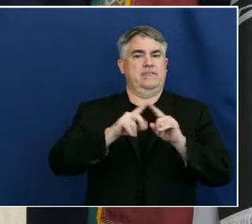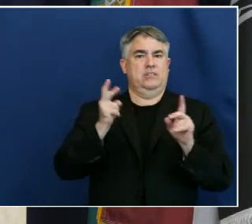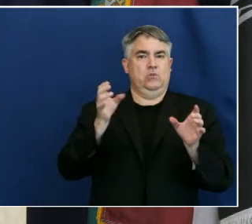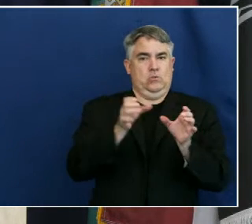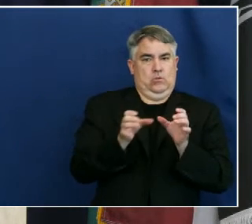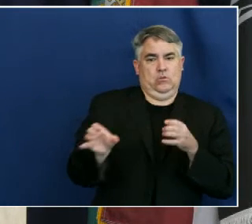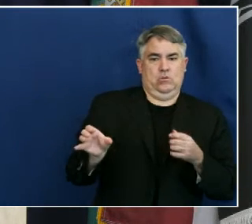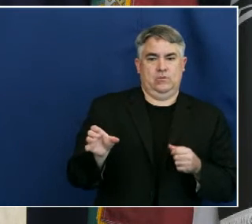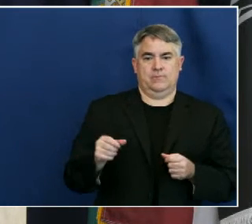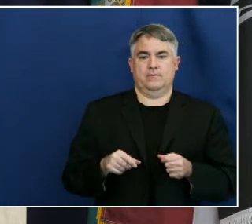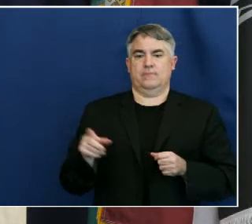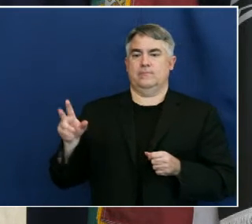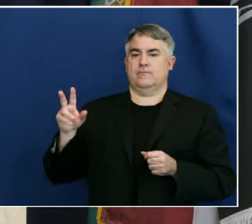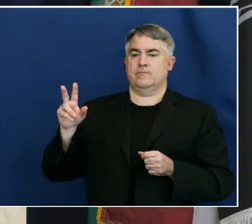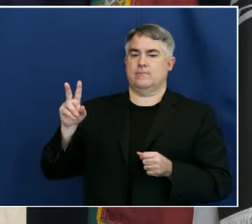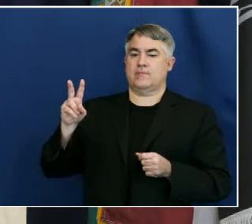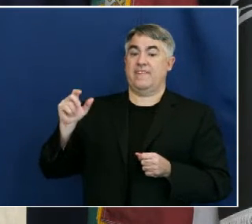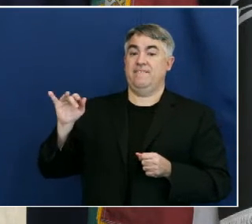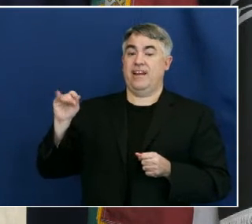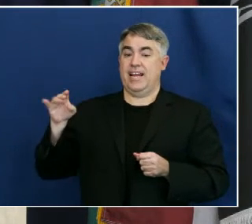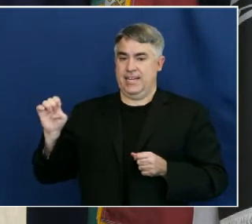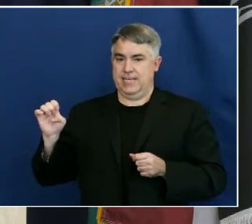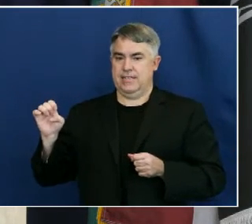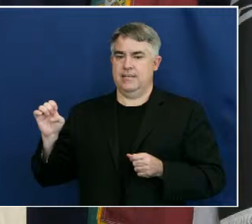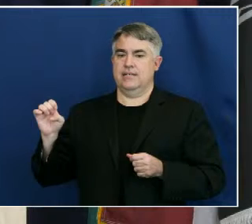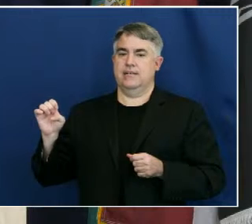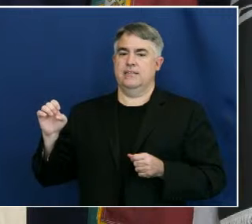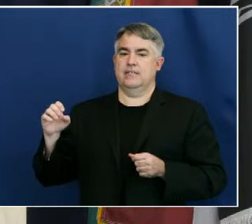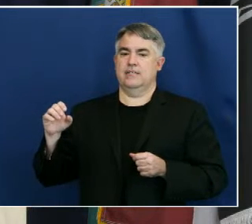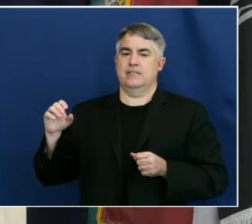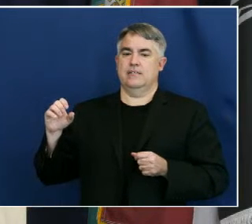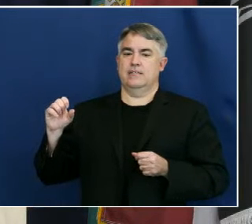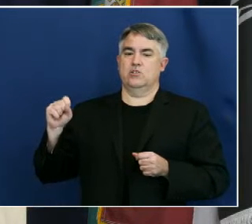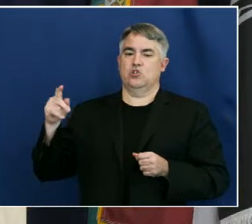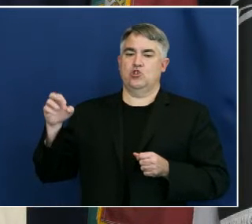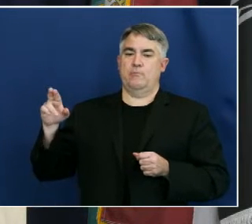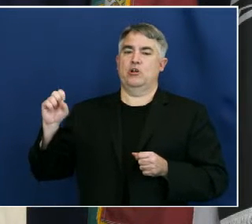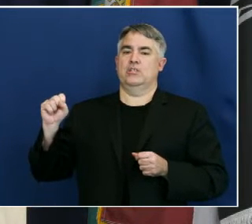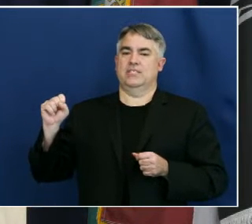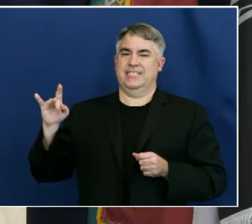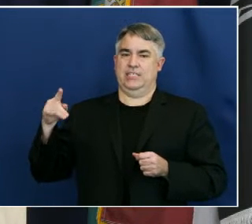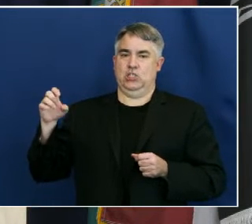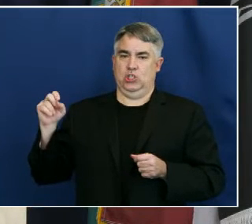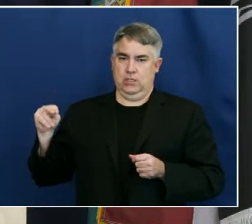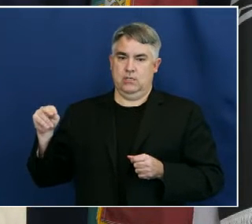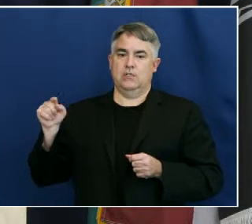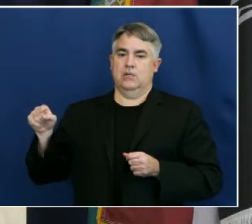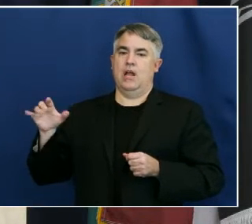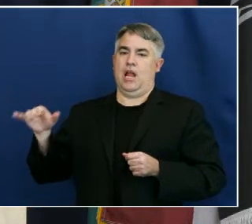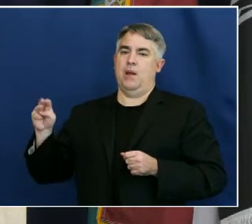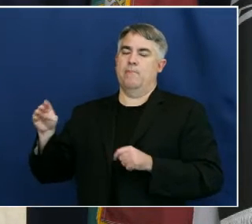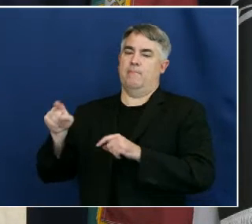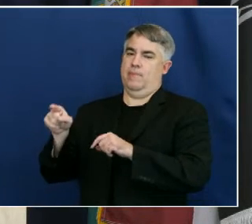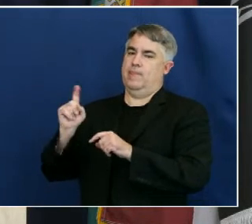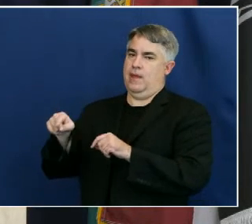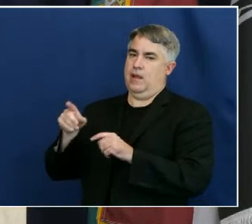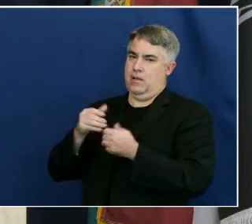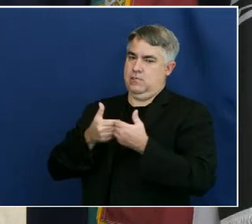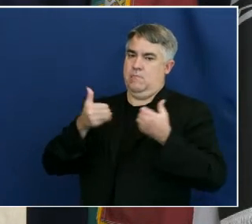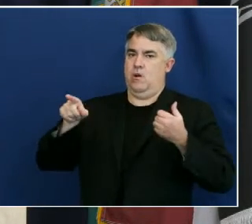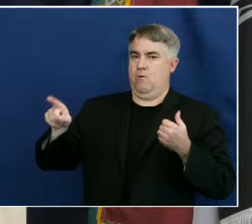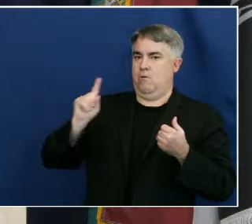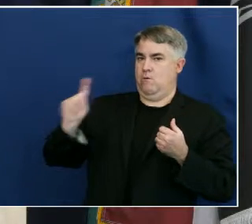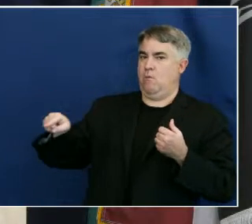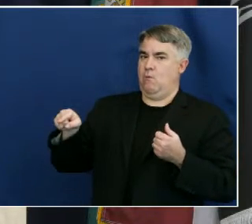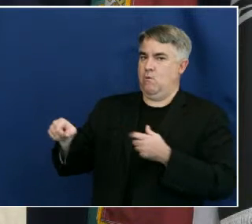vaccinationssuperstationsd.com, and you can go to any of the pods that we have available and work to get an appointment through that. For